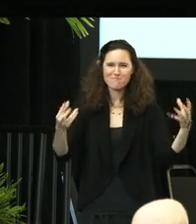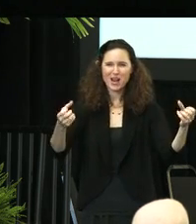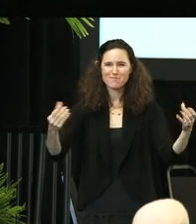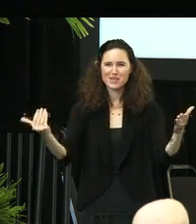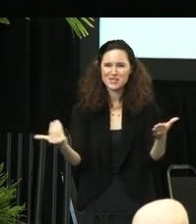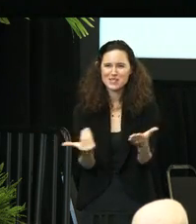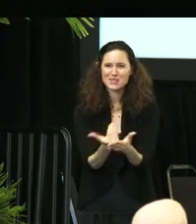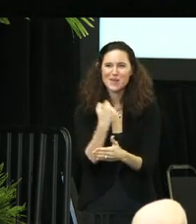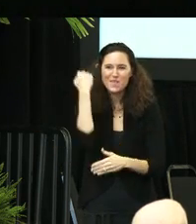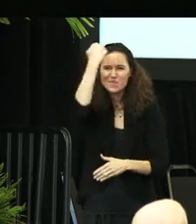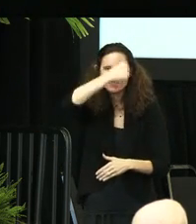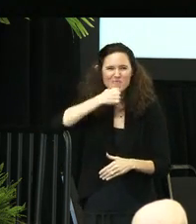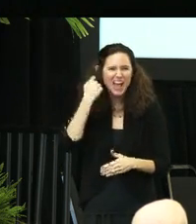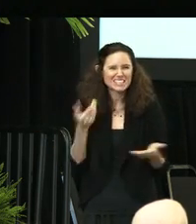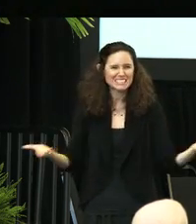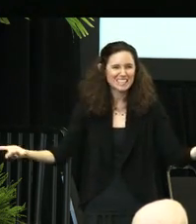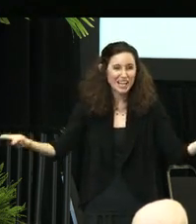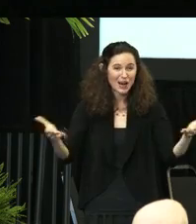at FSCJ.